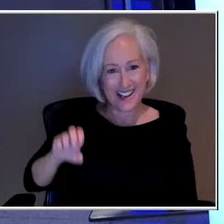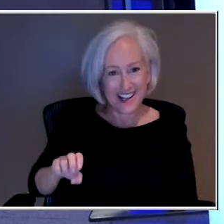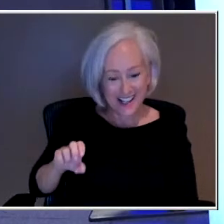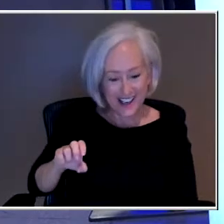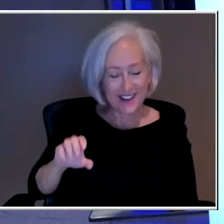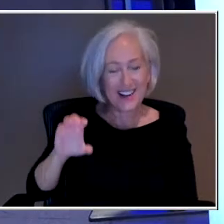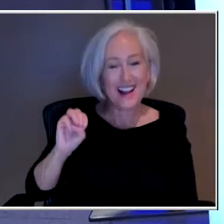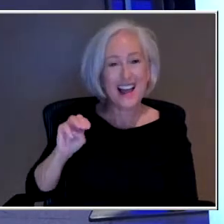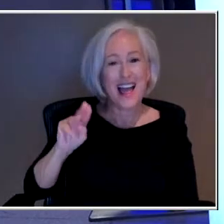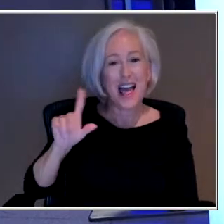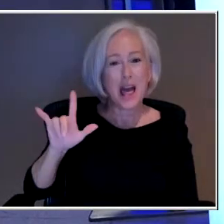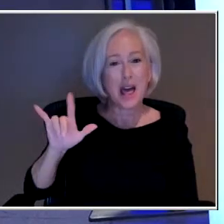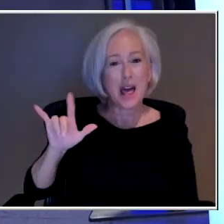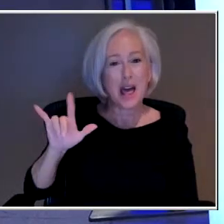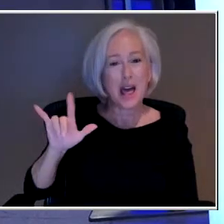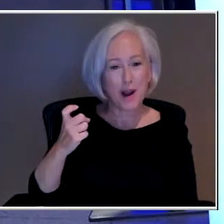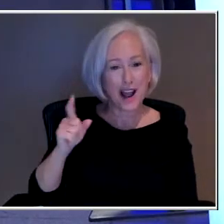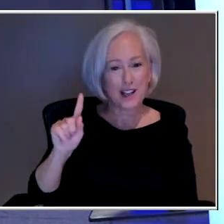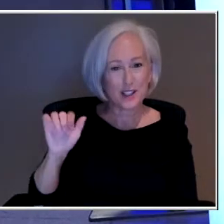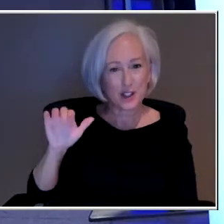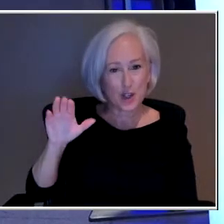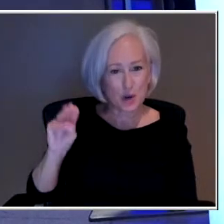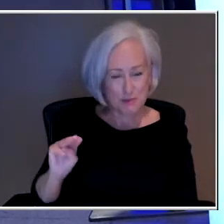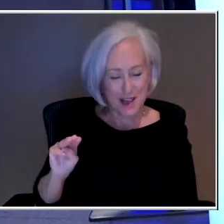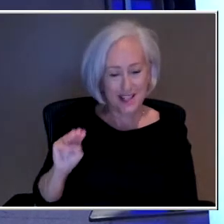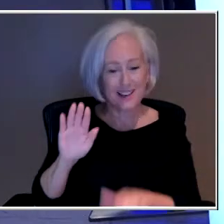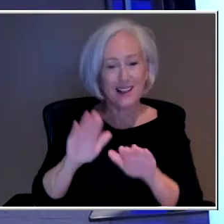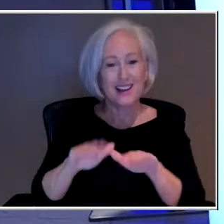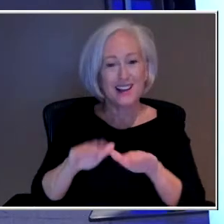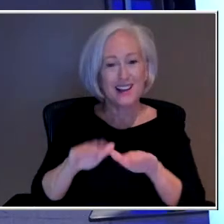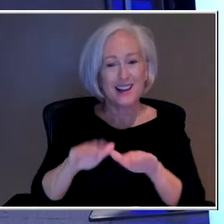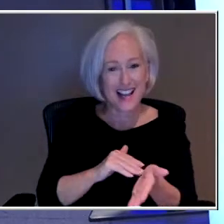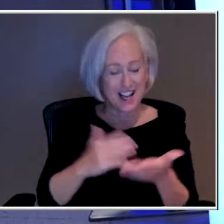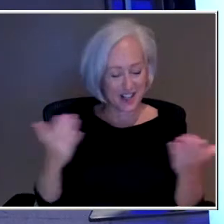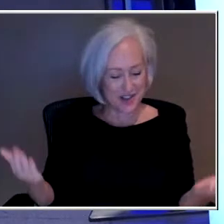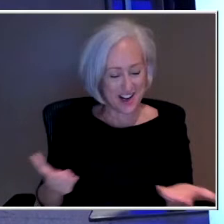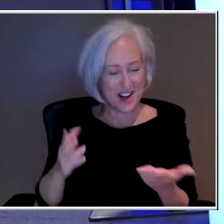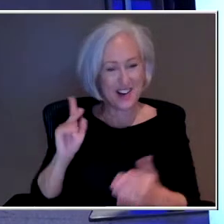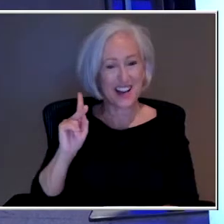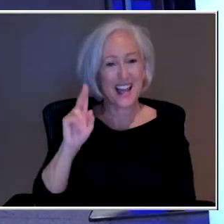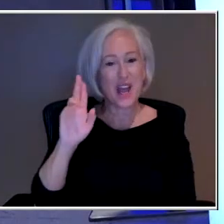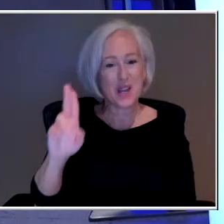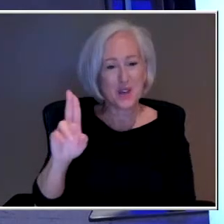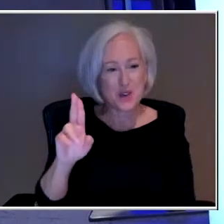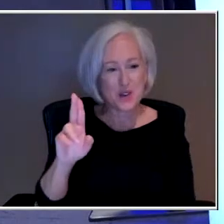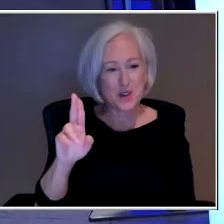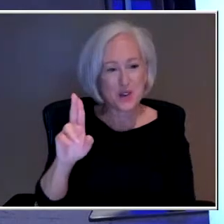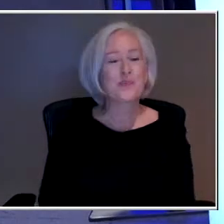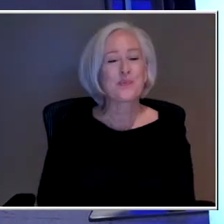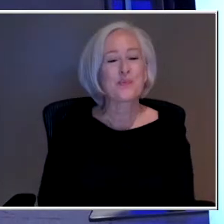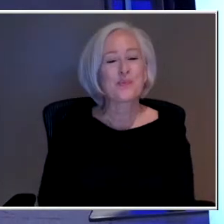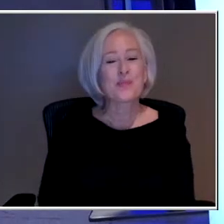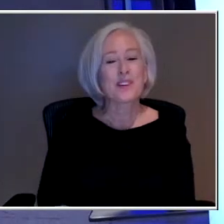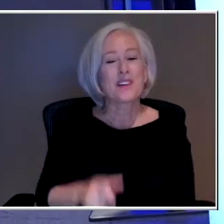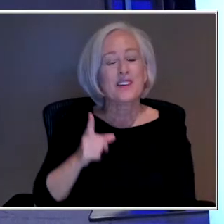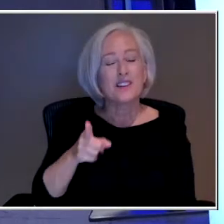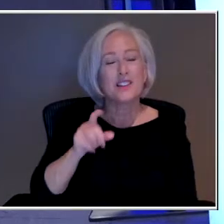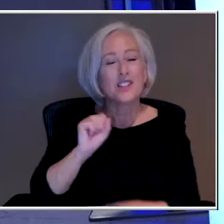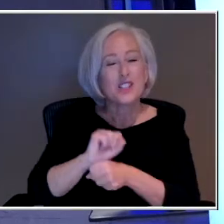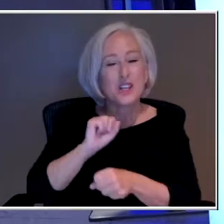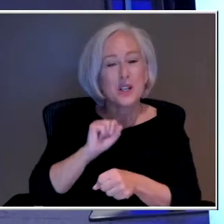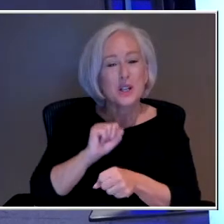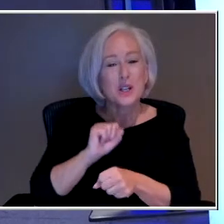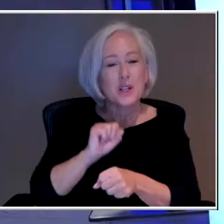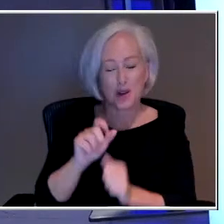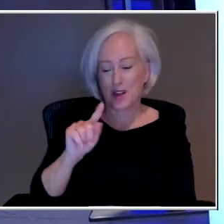pediatric ophthalmologist at the Comprehensive Eye Center here at the University of Kansas Health System. And she works alongside Tori